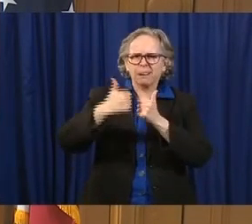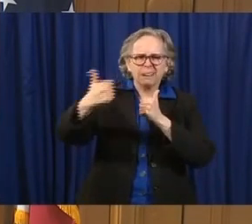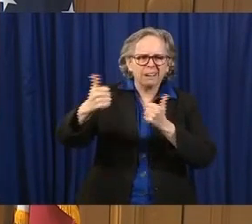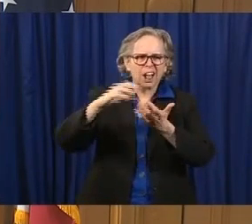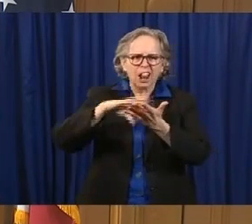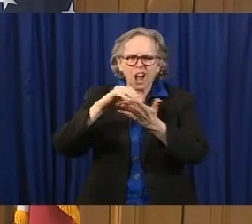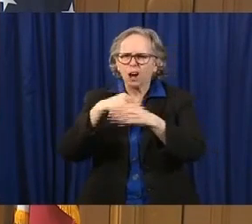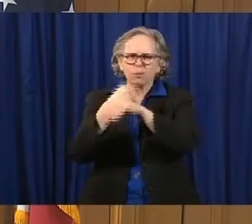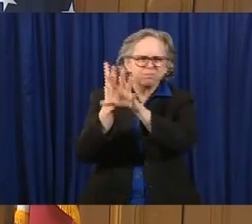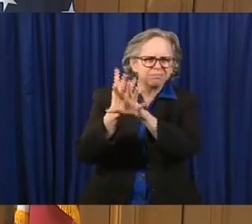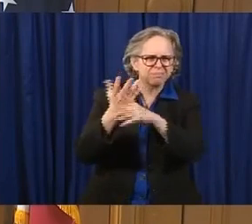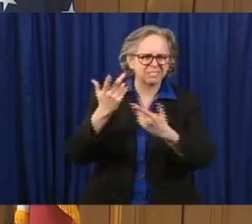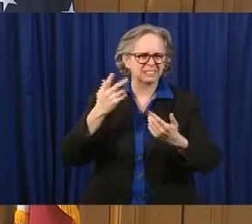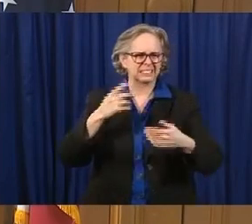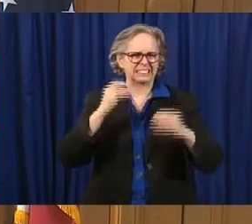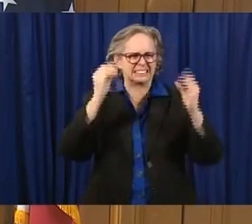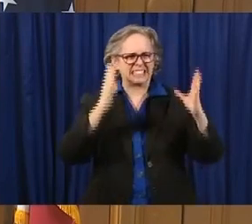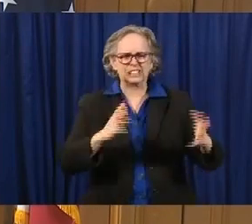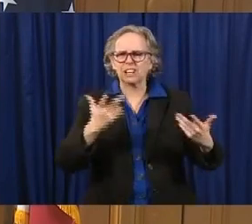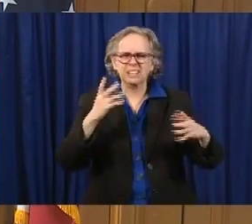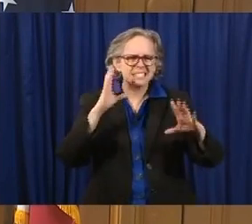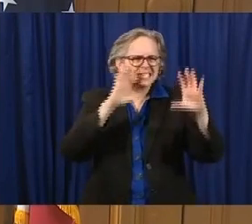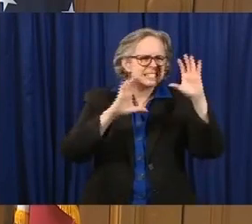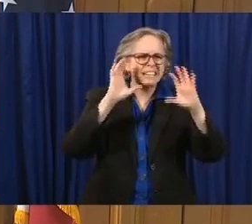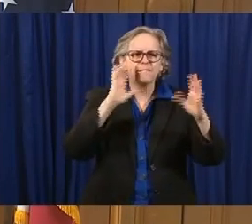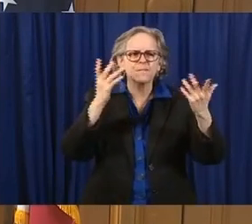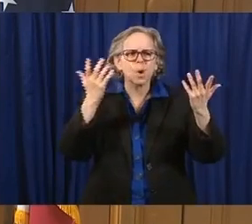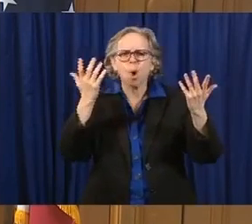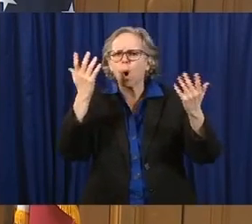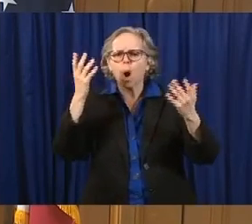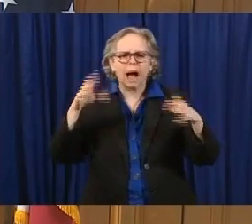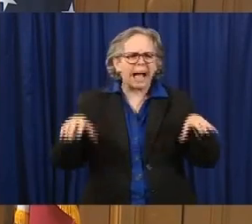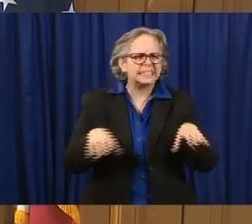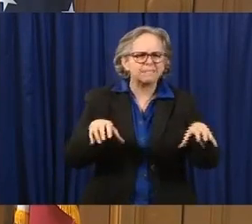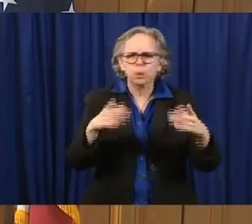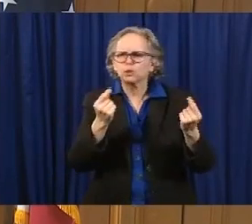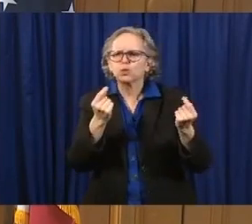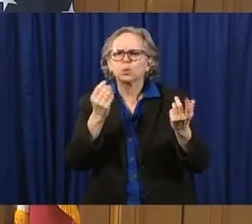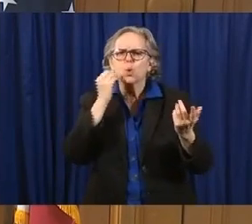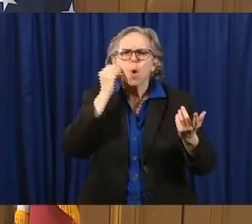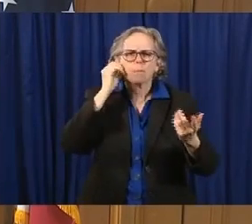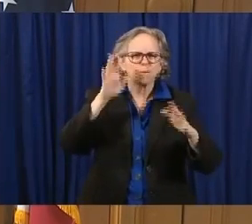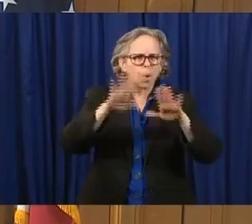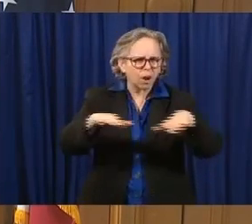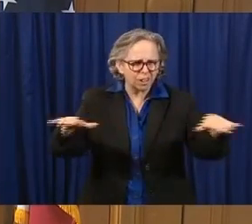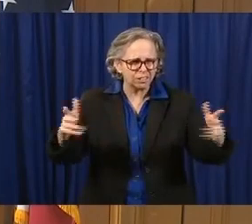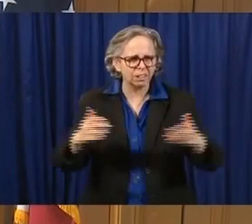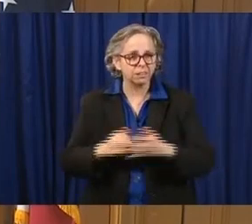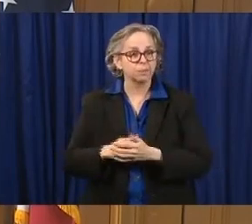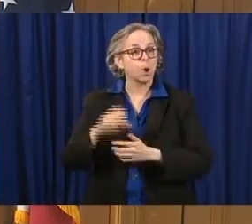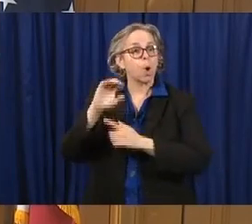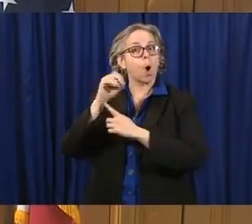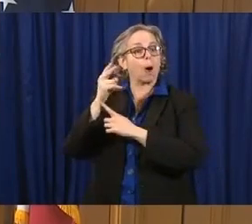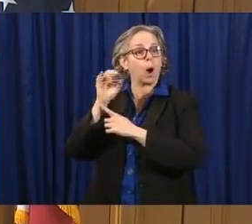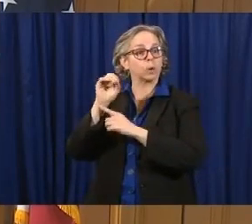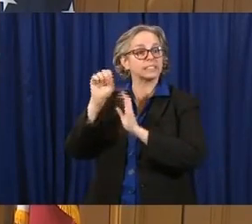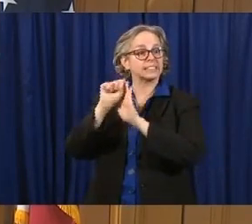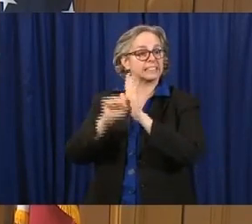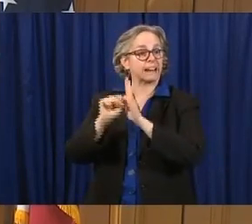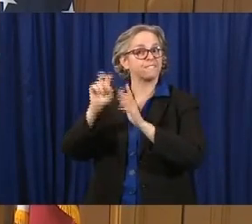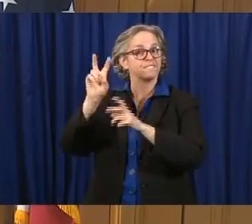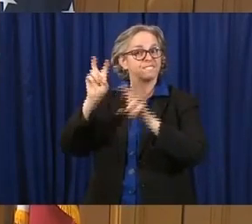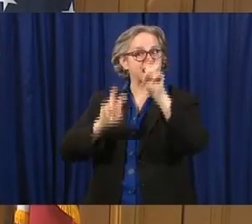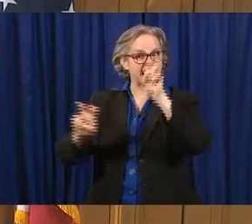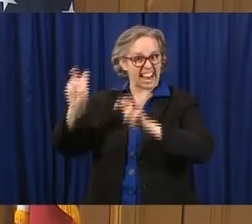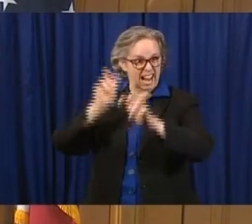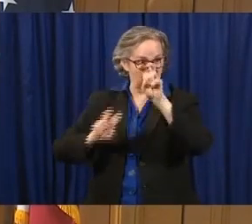for educational activities that kids can do at home. The Ohio State Fair has partnered with the Ohio Department of Education to